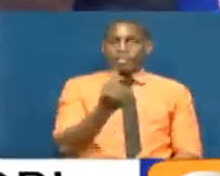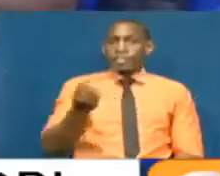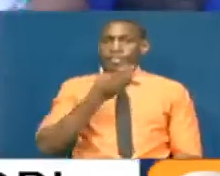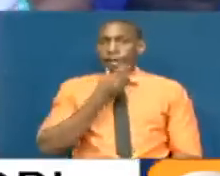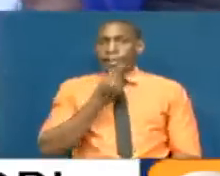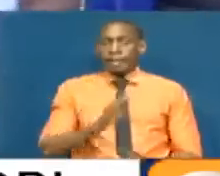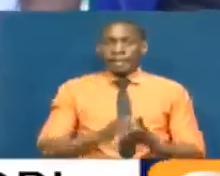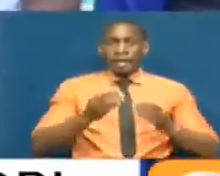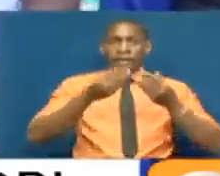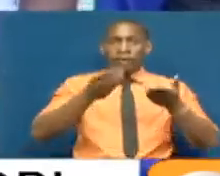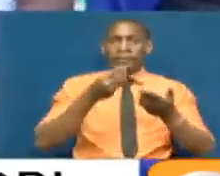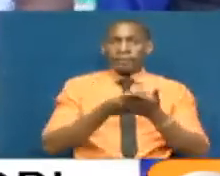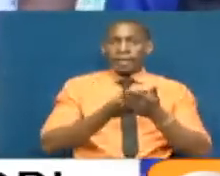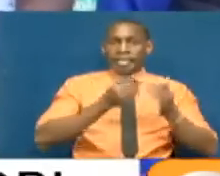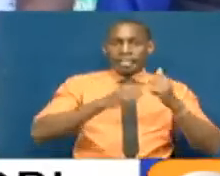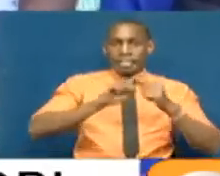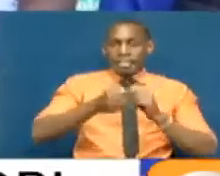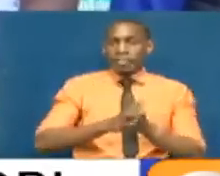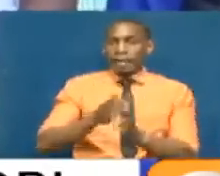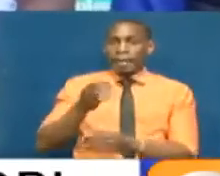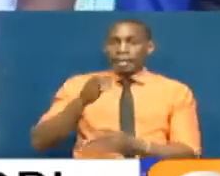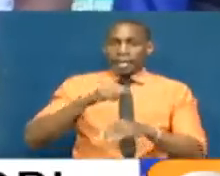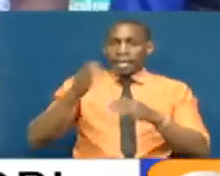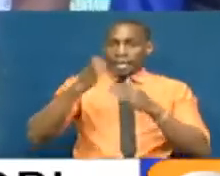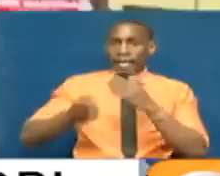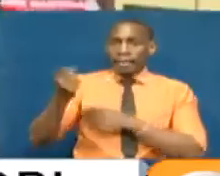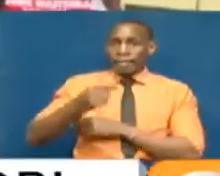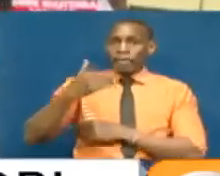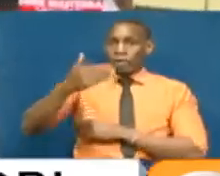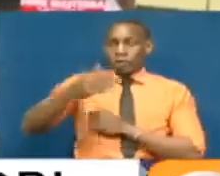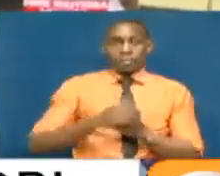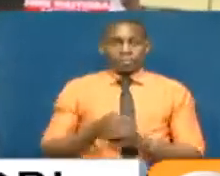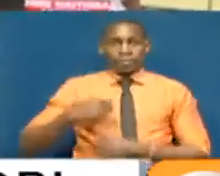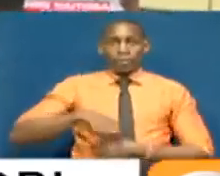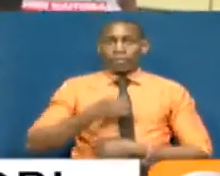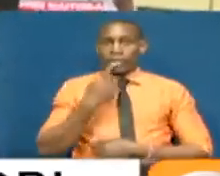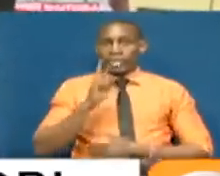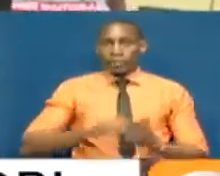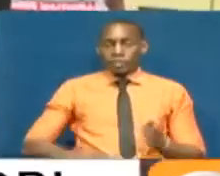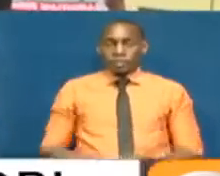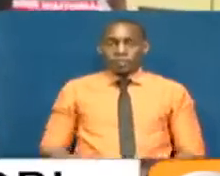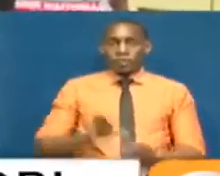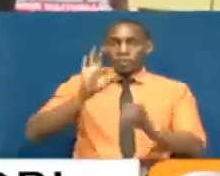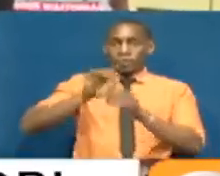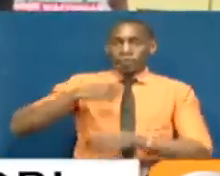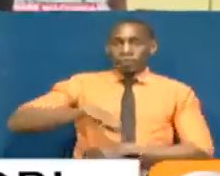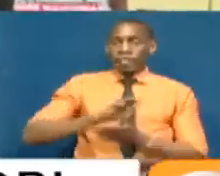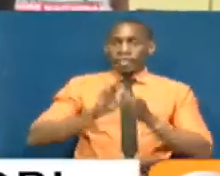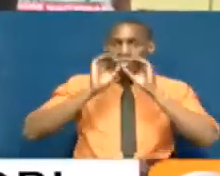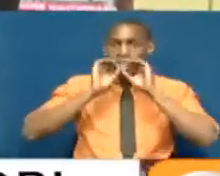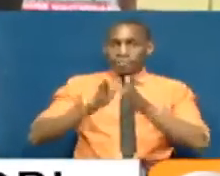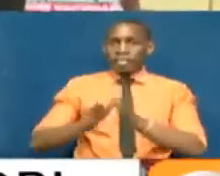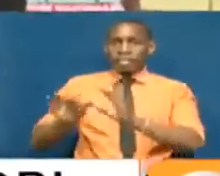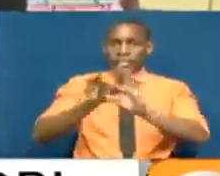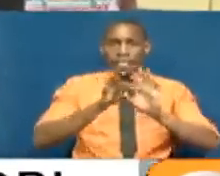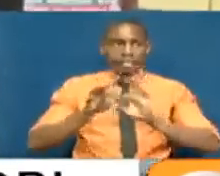mzee atapewa shilingi 6,000 kila mwisho wa mwezi. Na tunasema kura yetu ni baraka la